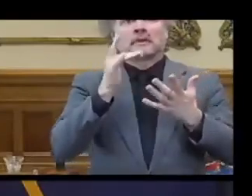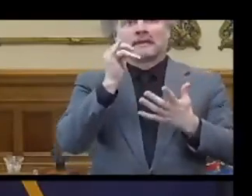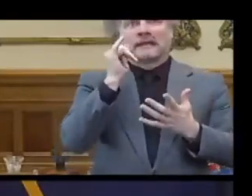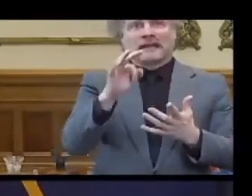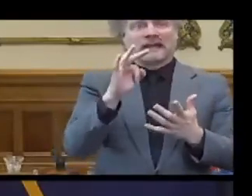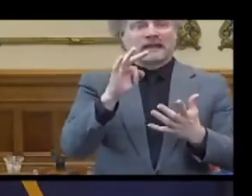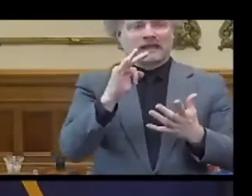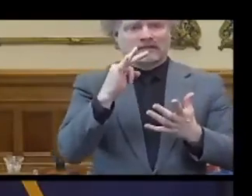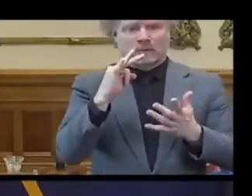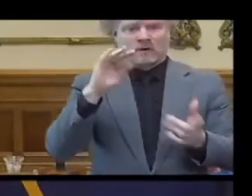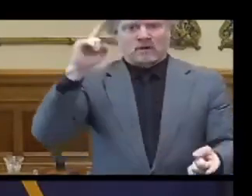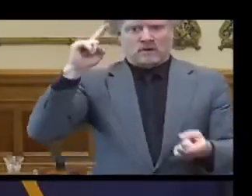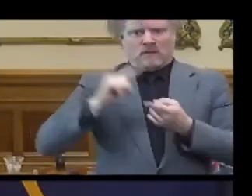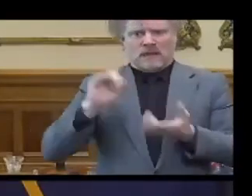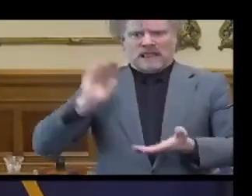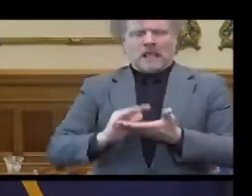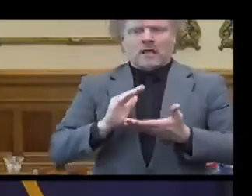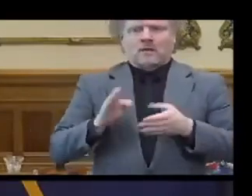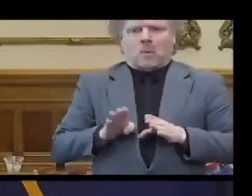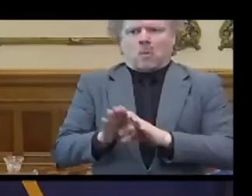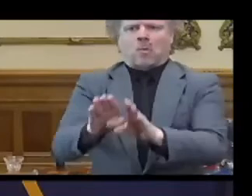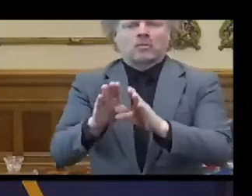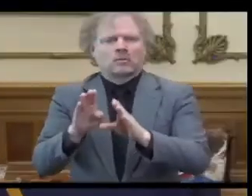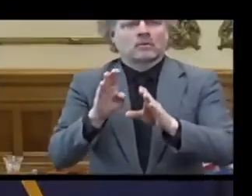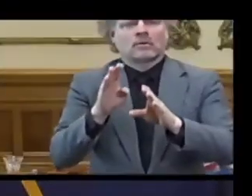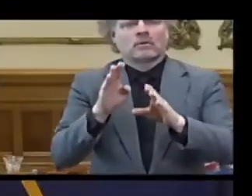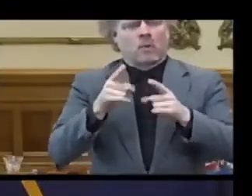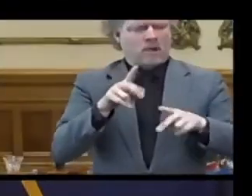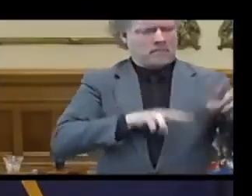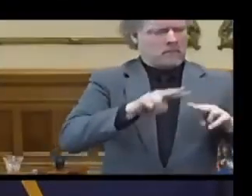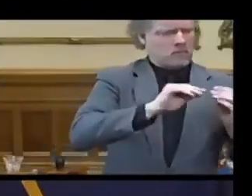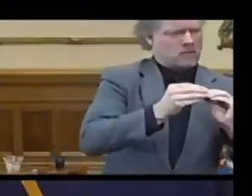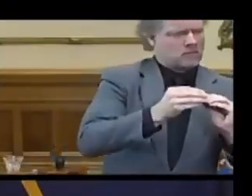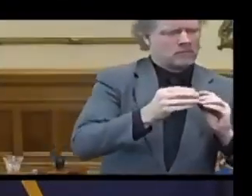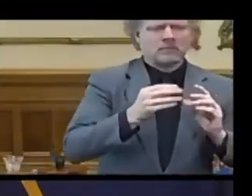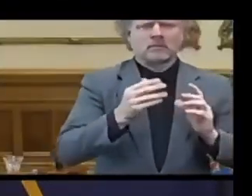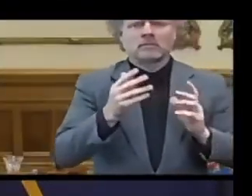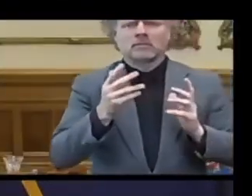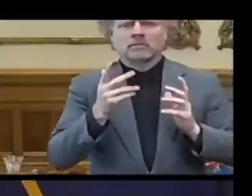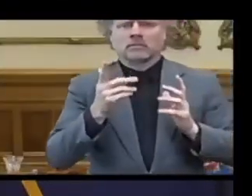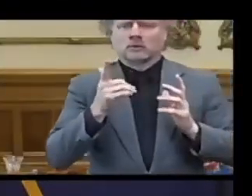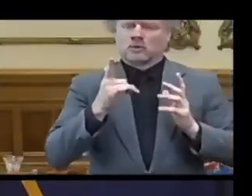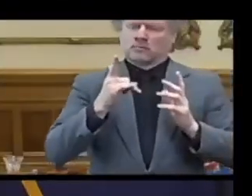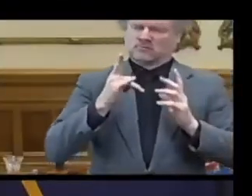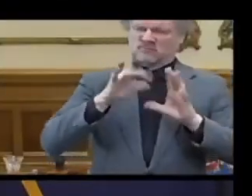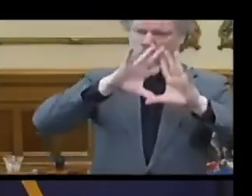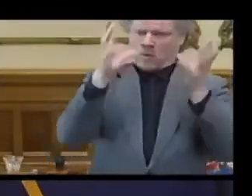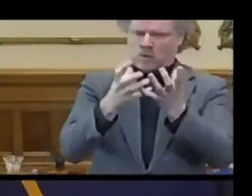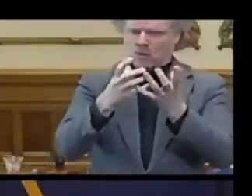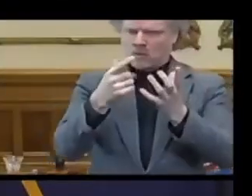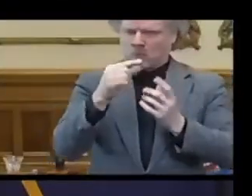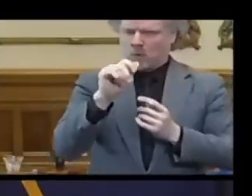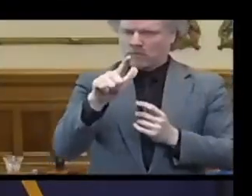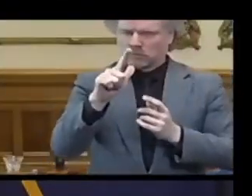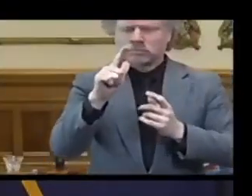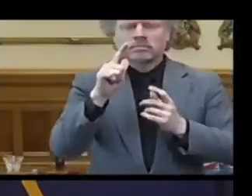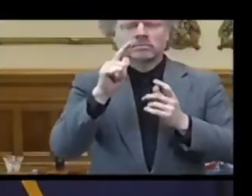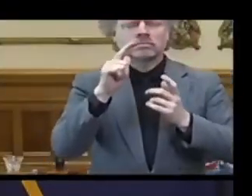were scaling back or not opening, as we're monitoring the numbers locally on a day